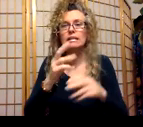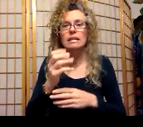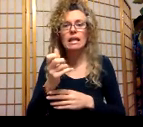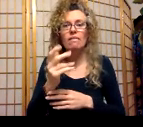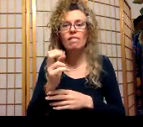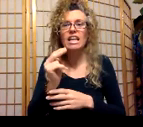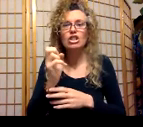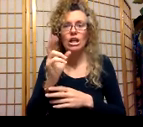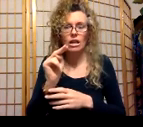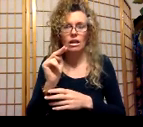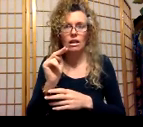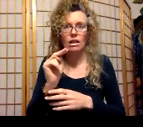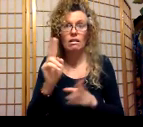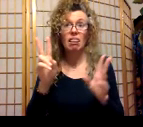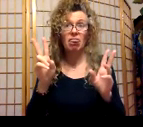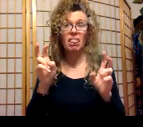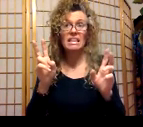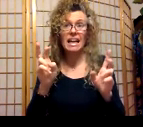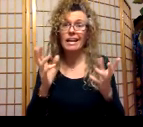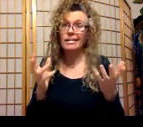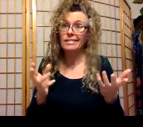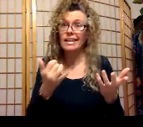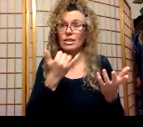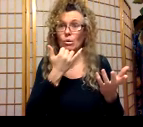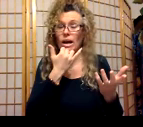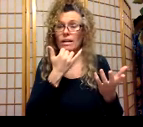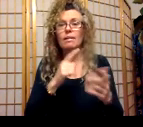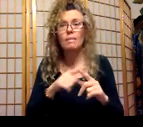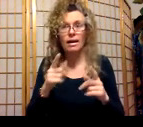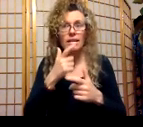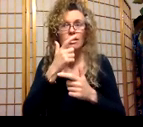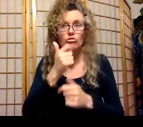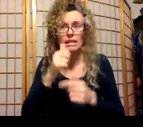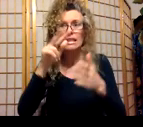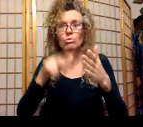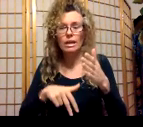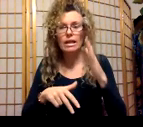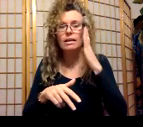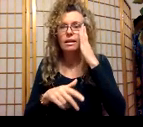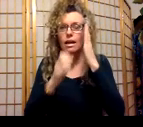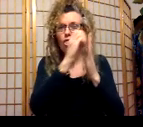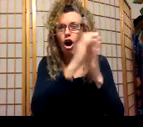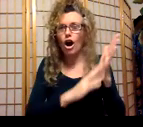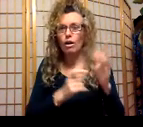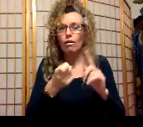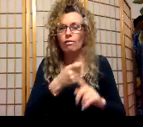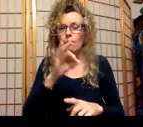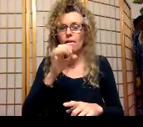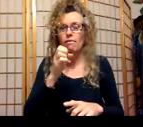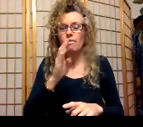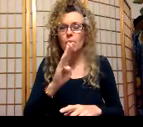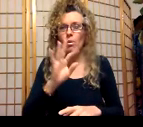Apart from the fact that the title is already incorrect, it is very interesting to read. The article is from February